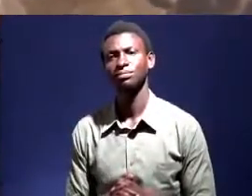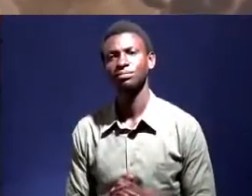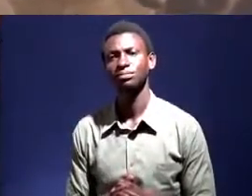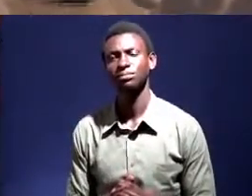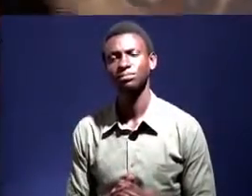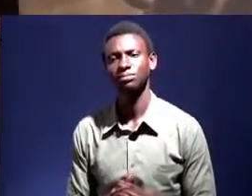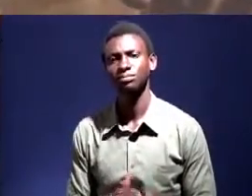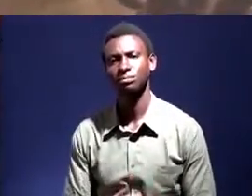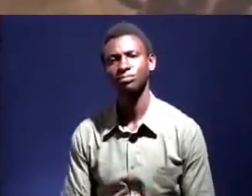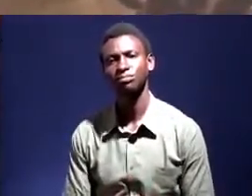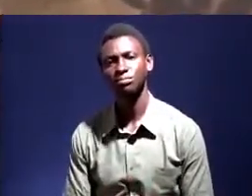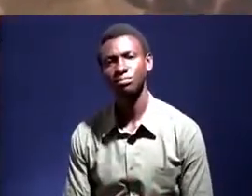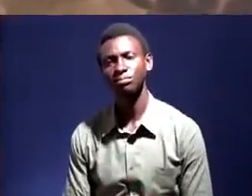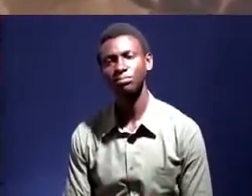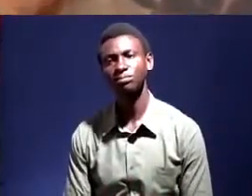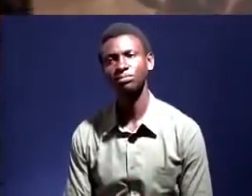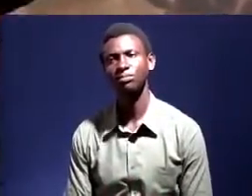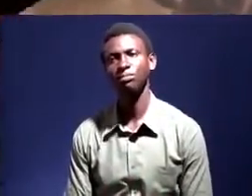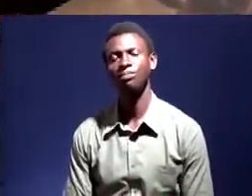such joy in my life.